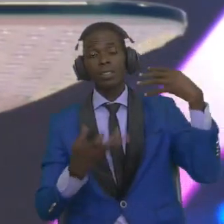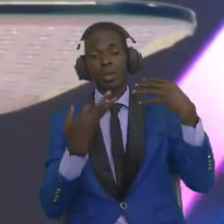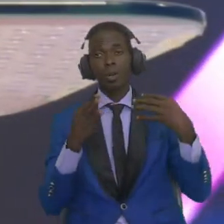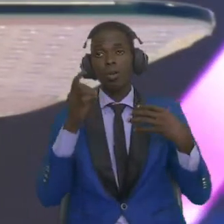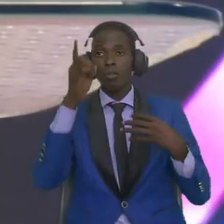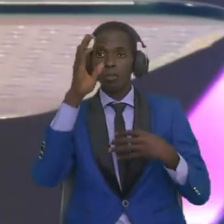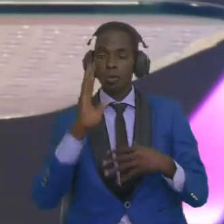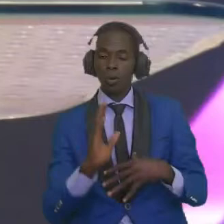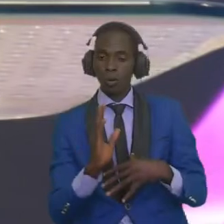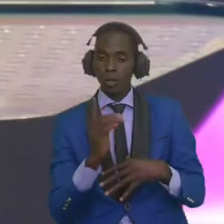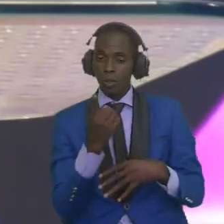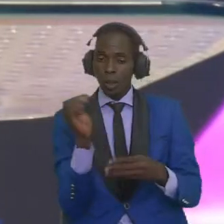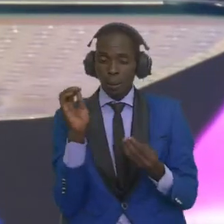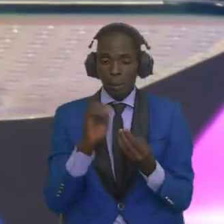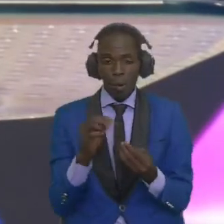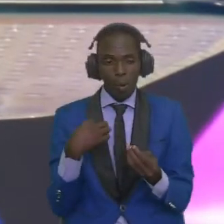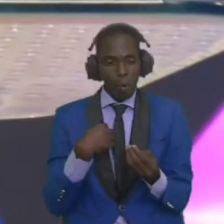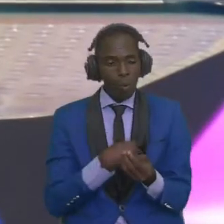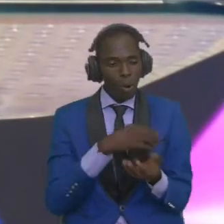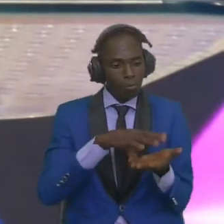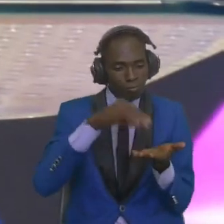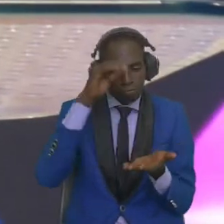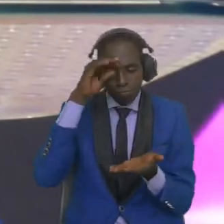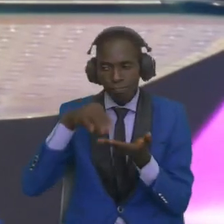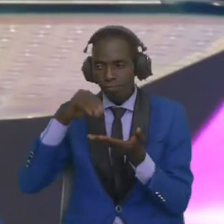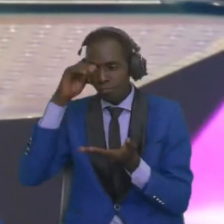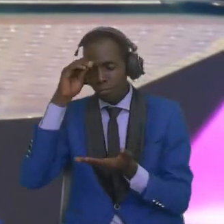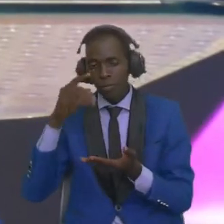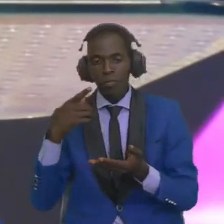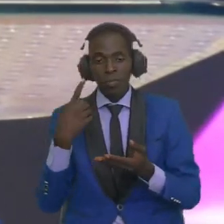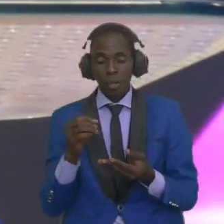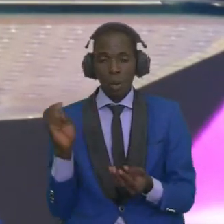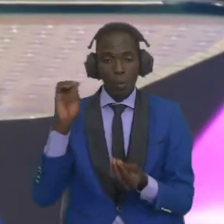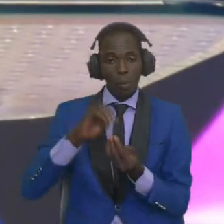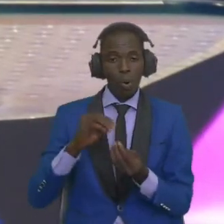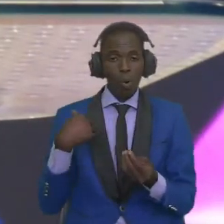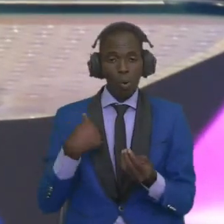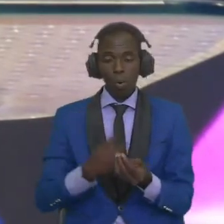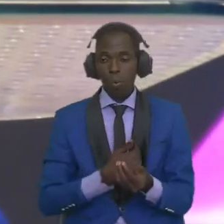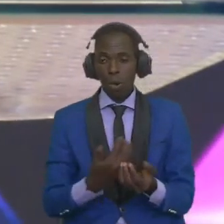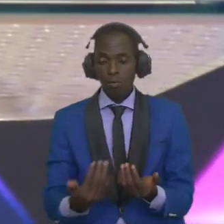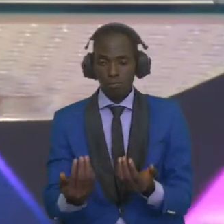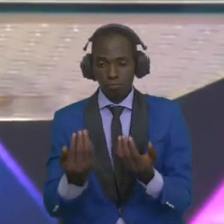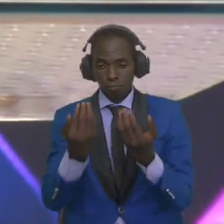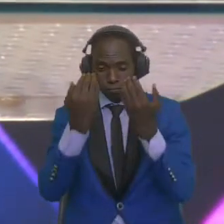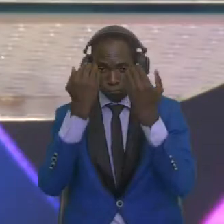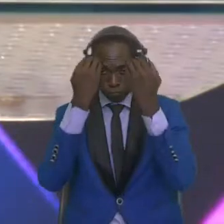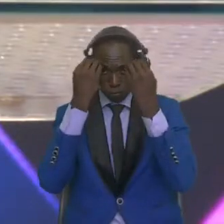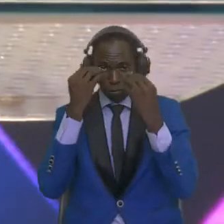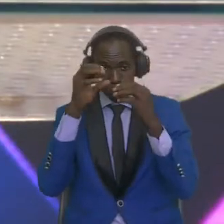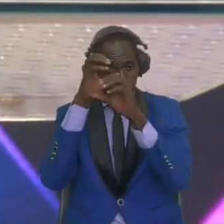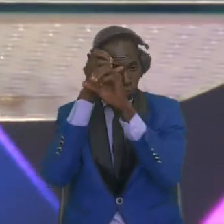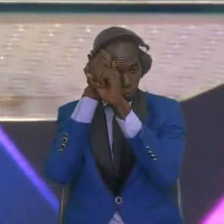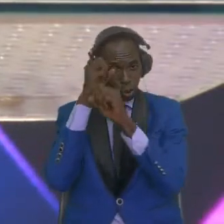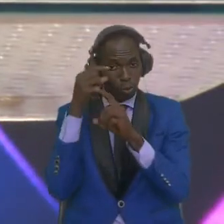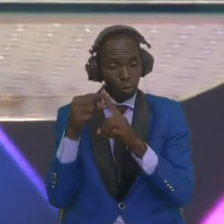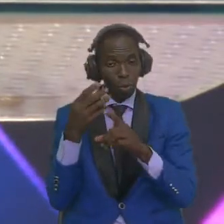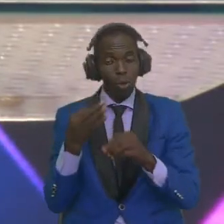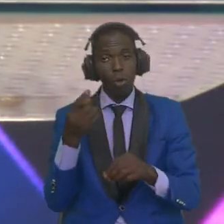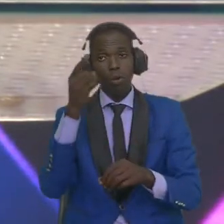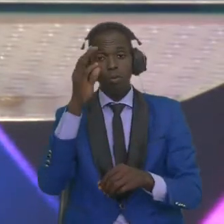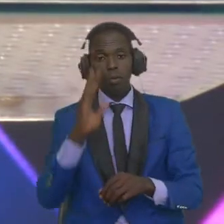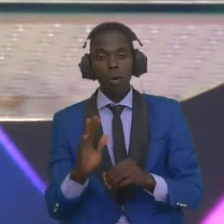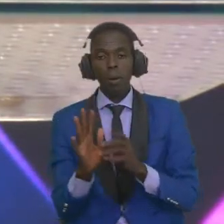more we learn, and the more we grow in the knowledge of the Lord, the Second Peter tells us we grow in